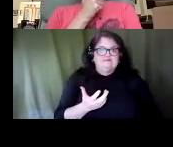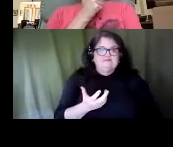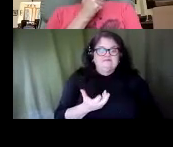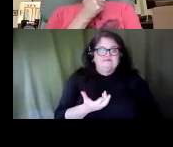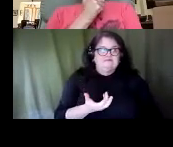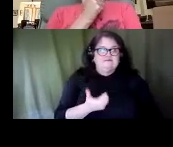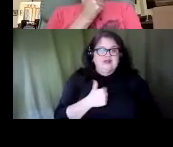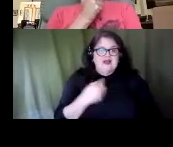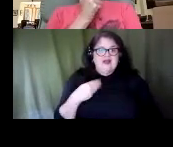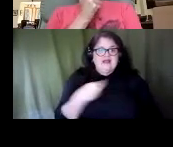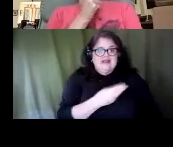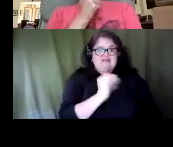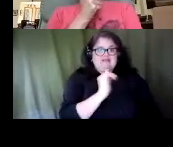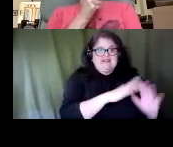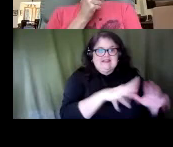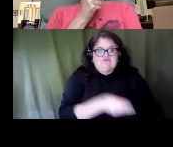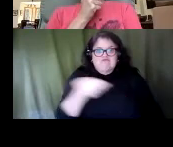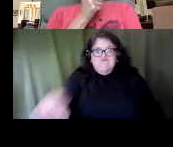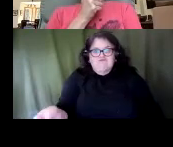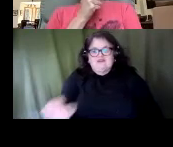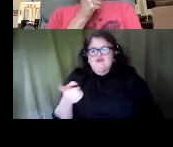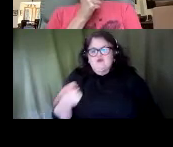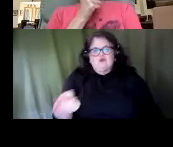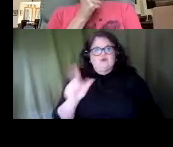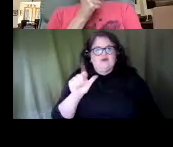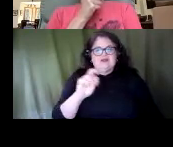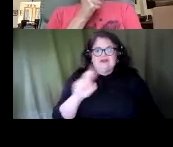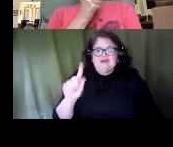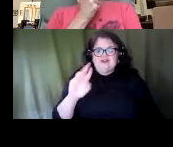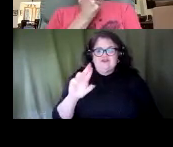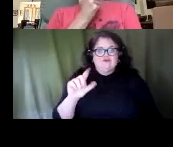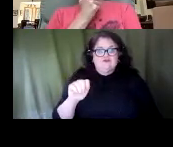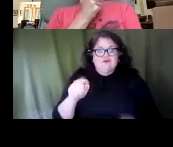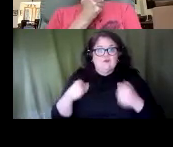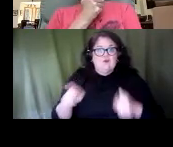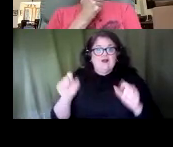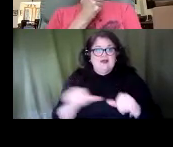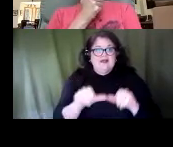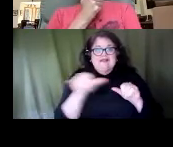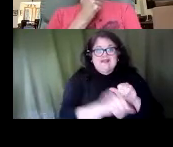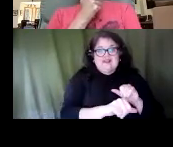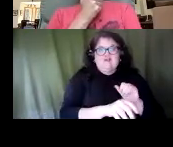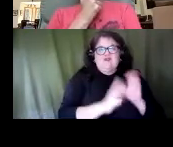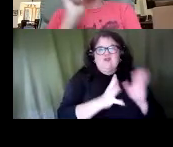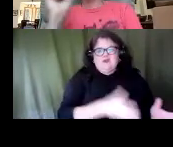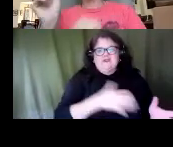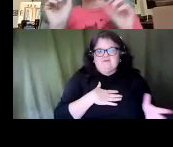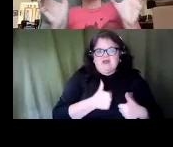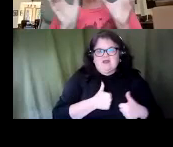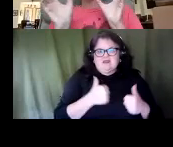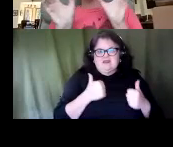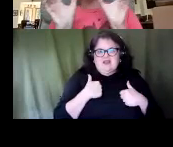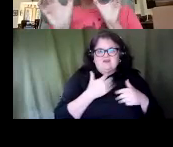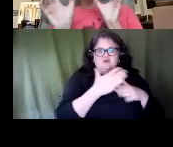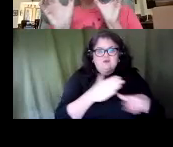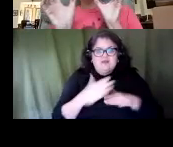I give this house to such and such land trust while I can stay there for the rest of my life. And so it's splitting up the land